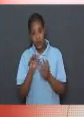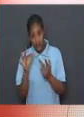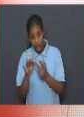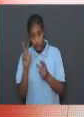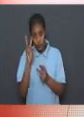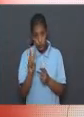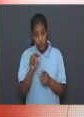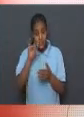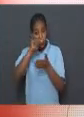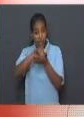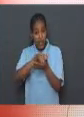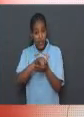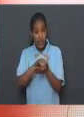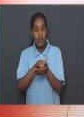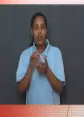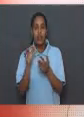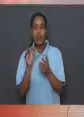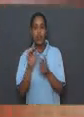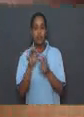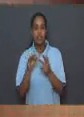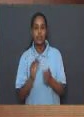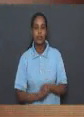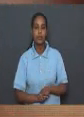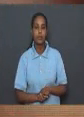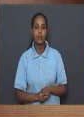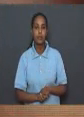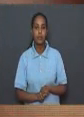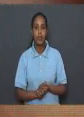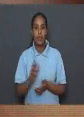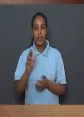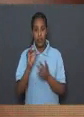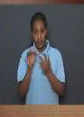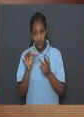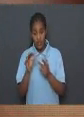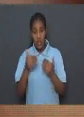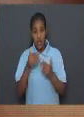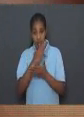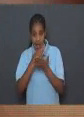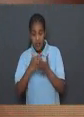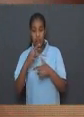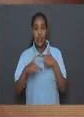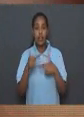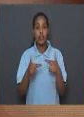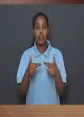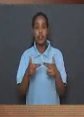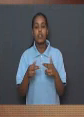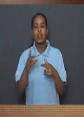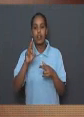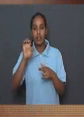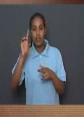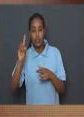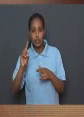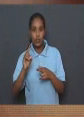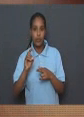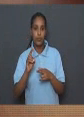to that reference. The reference half reaction is the reduction